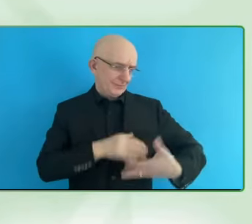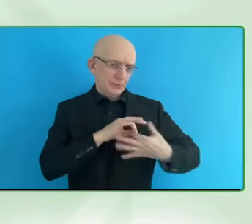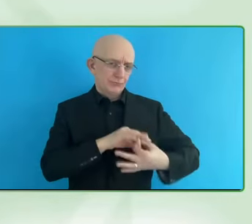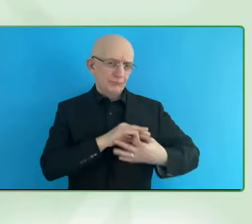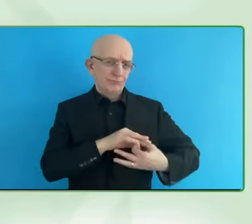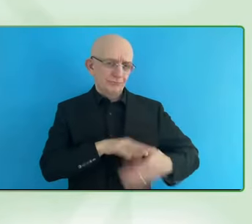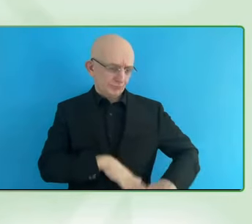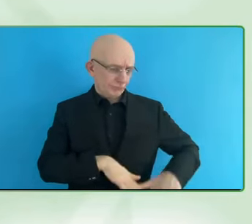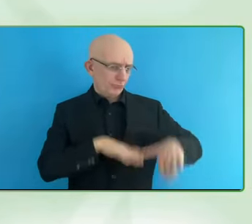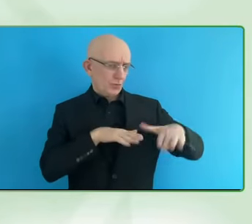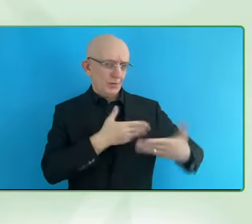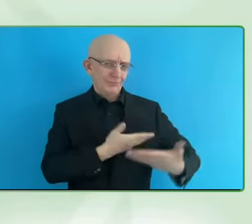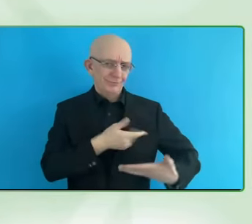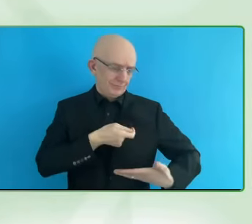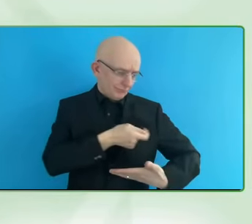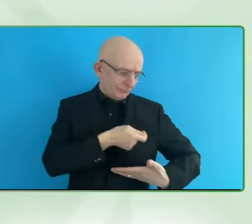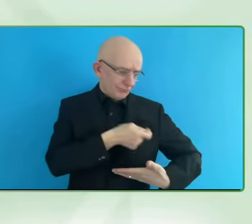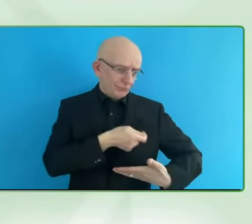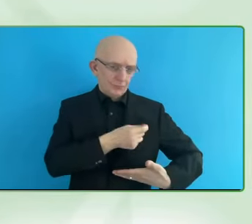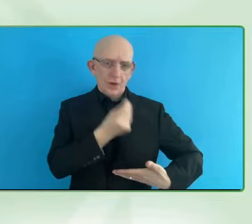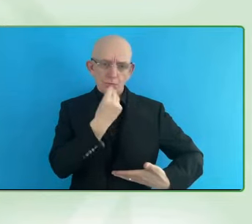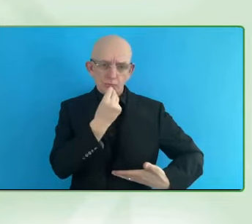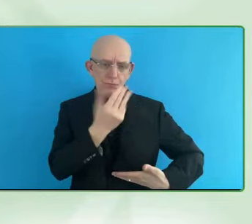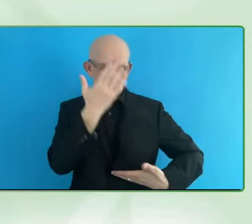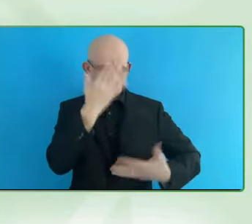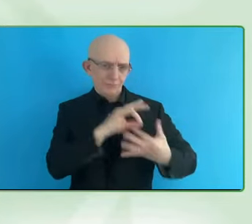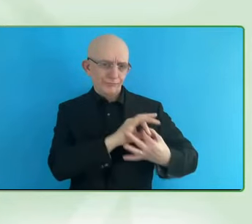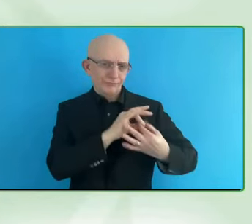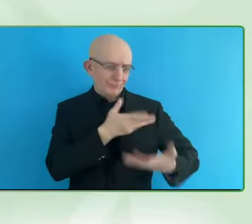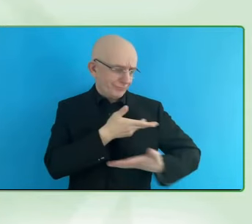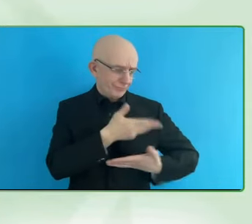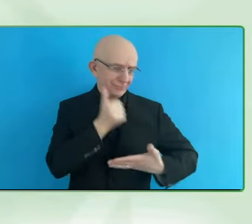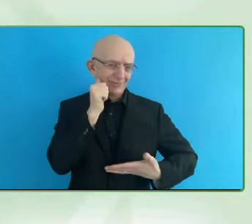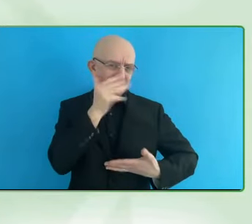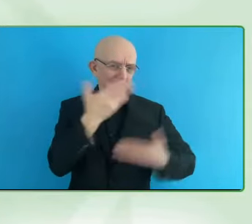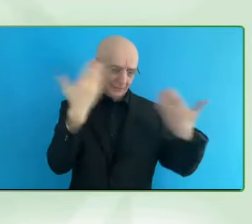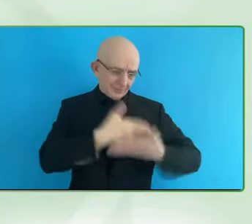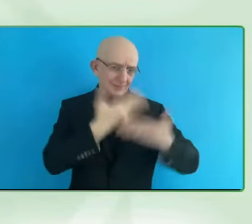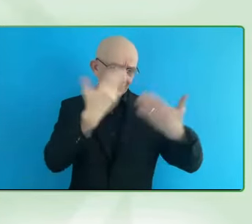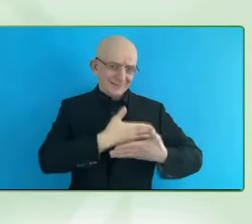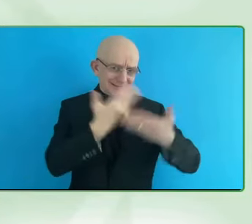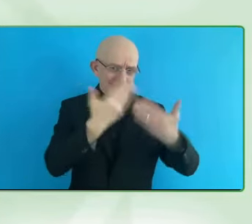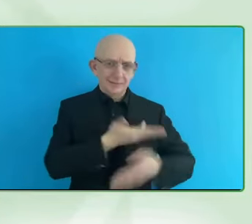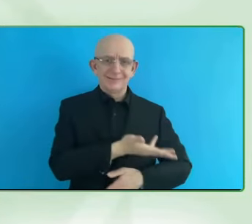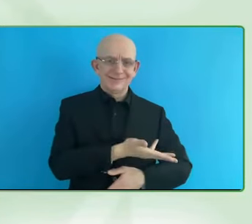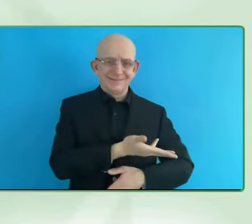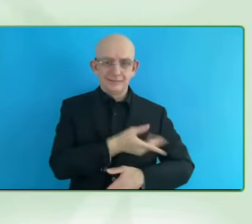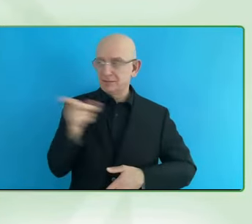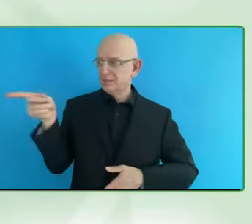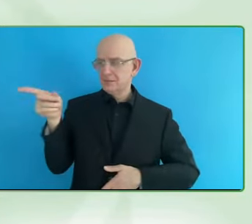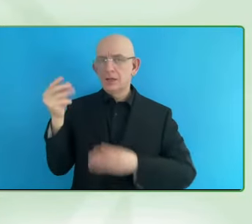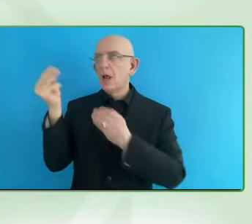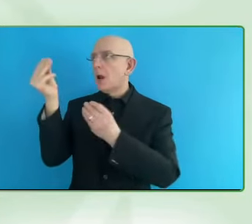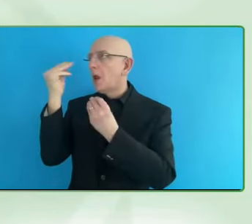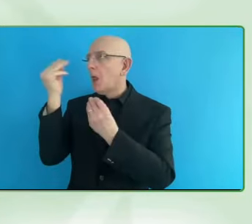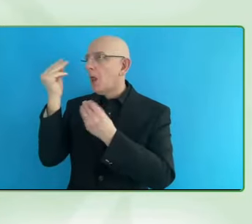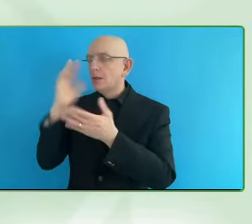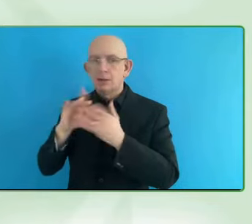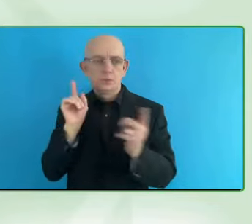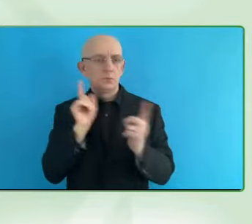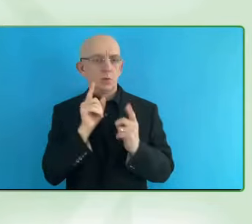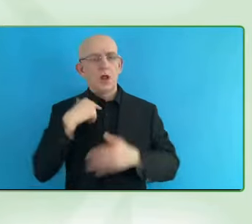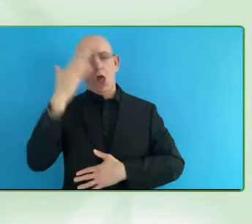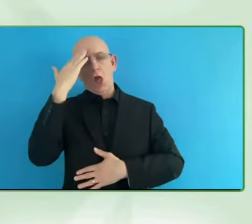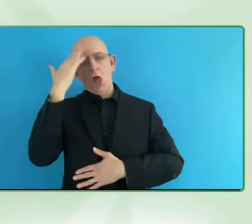this expertise for the best outcome. So really acknowledge the expertise of those who have the breadth of